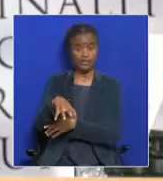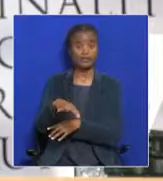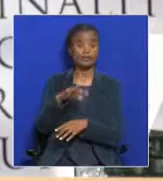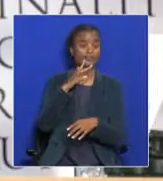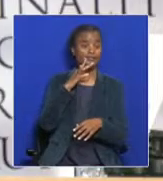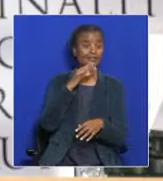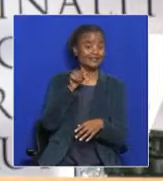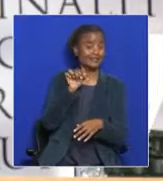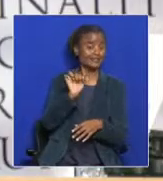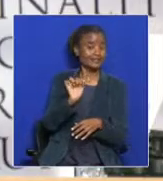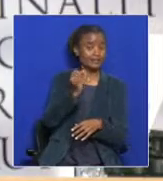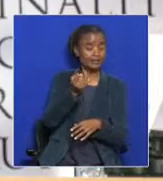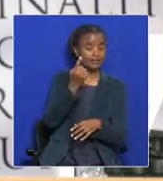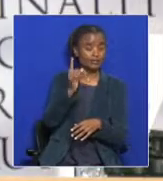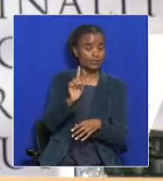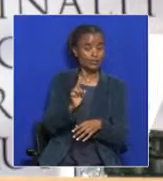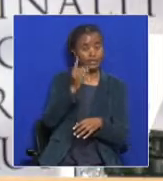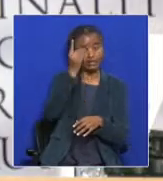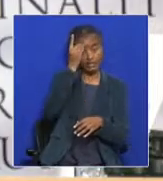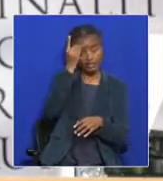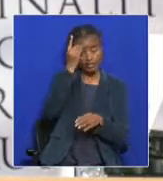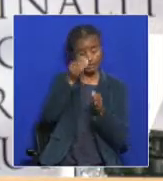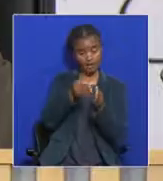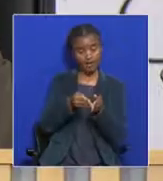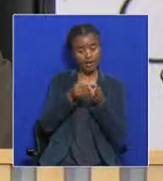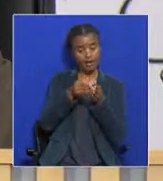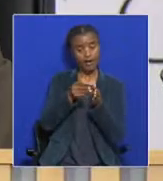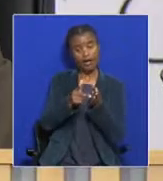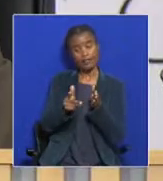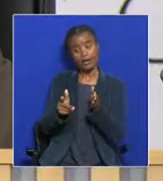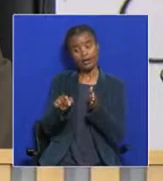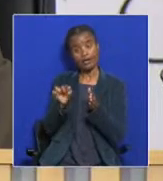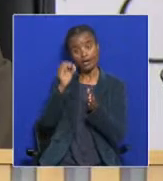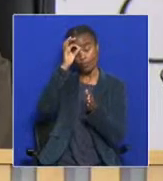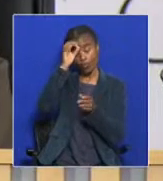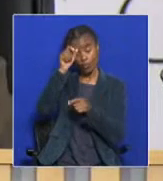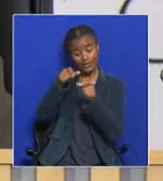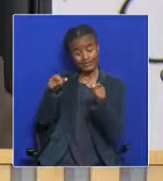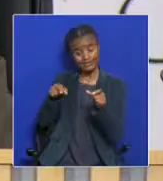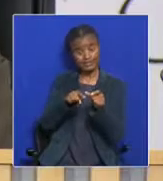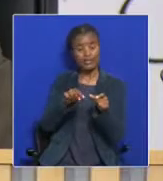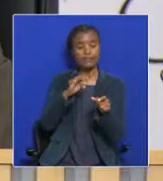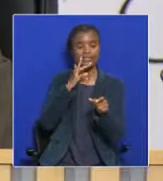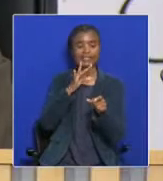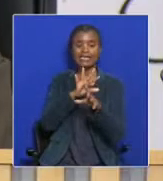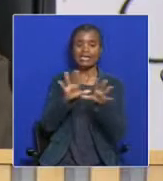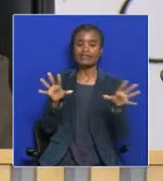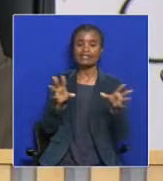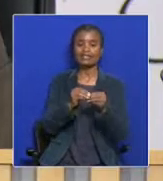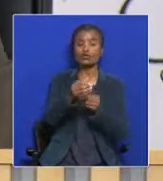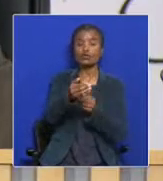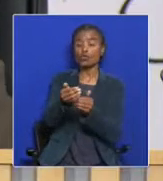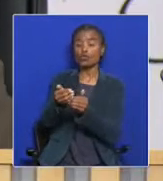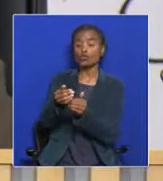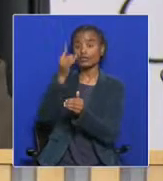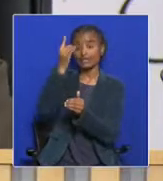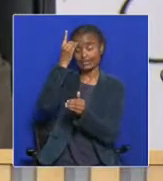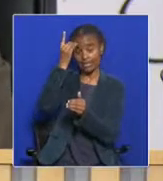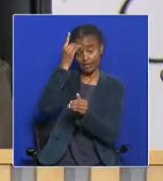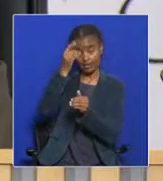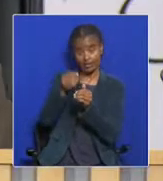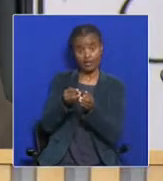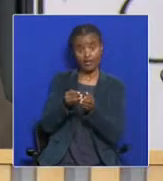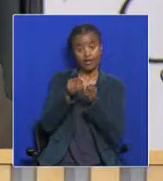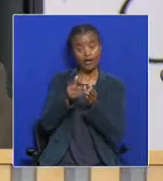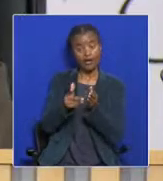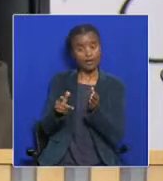Police have jurisdiction, everything seized there must go to them. That's it. You agree that's what he says? That's what he says, Okay. I agree. And now you